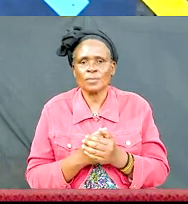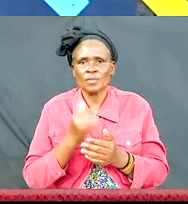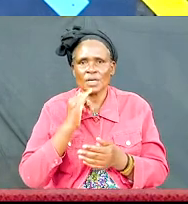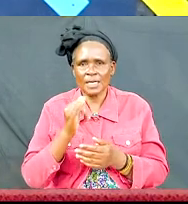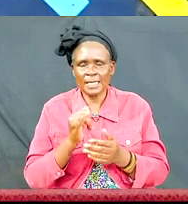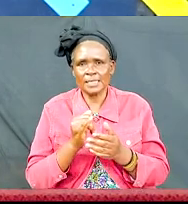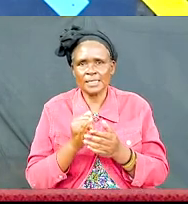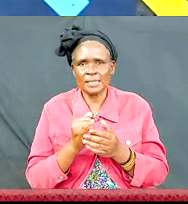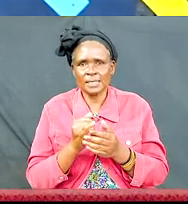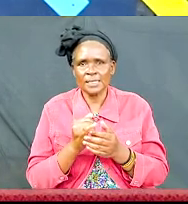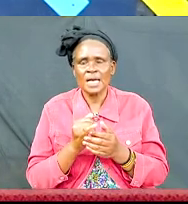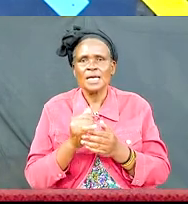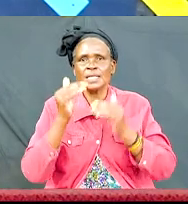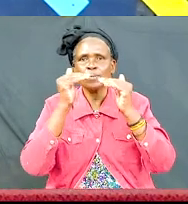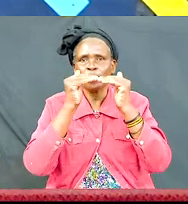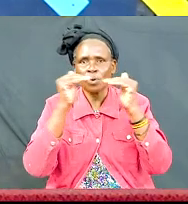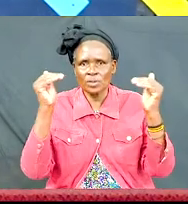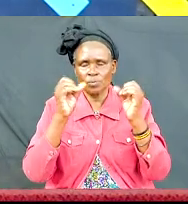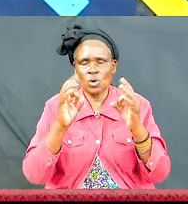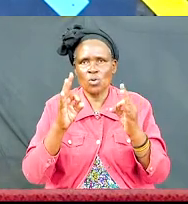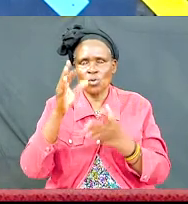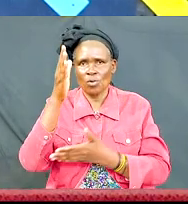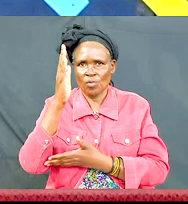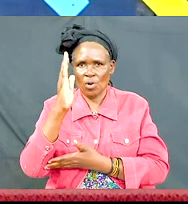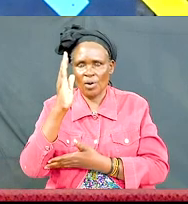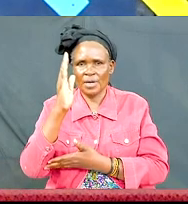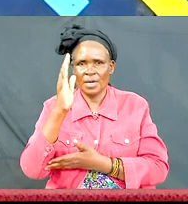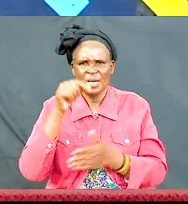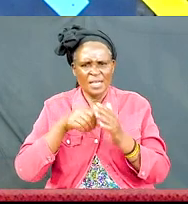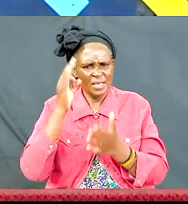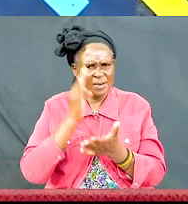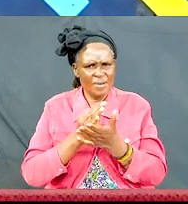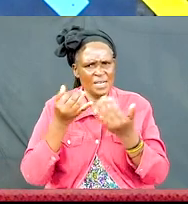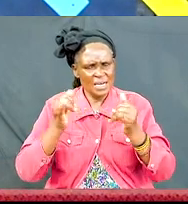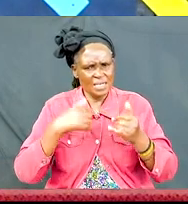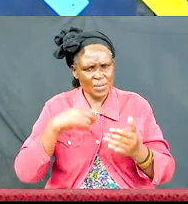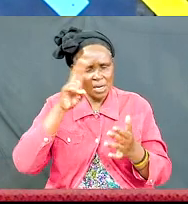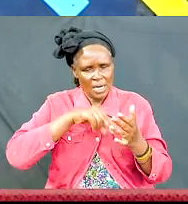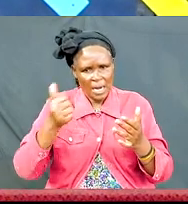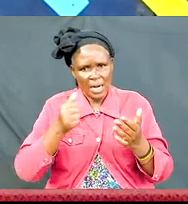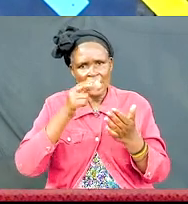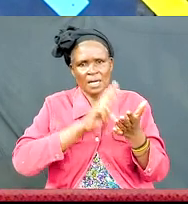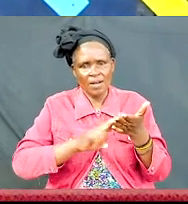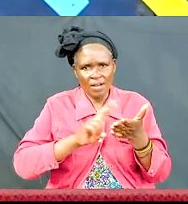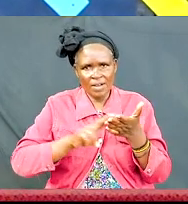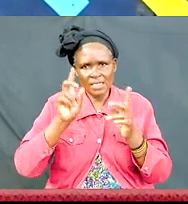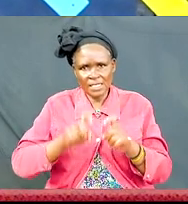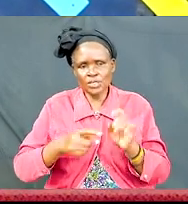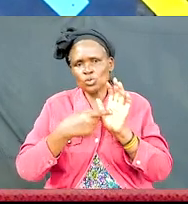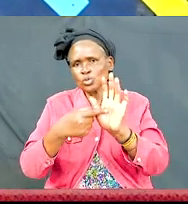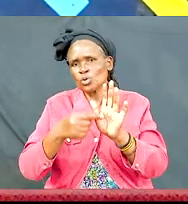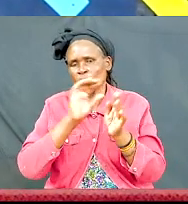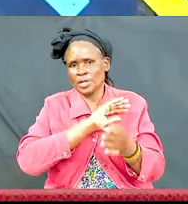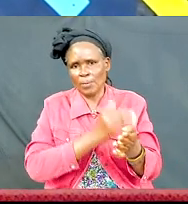the proximity of God. In fact, let me just read another verse to just show us that power of